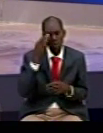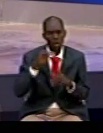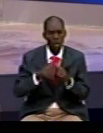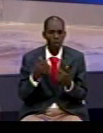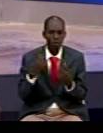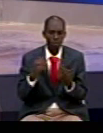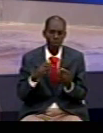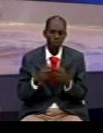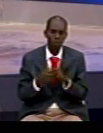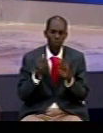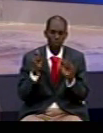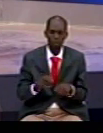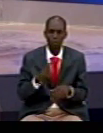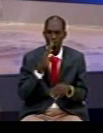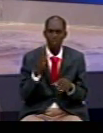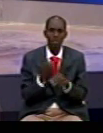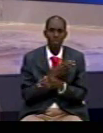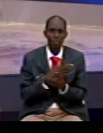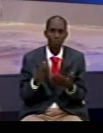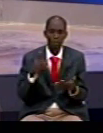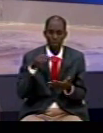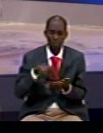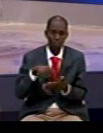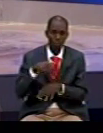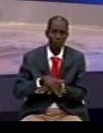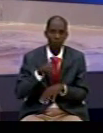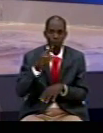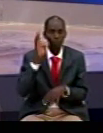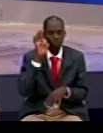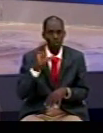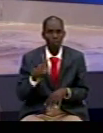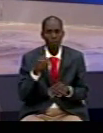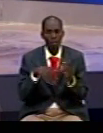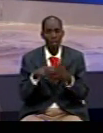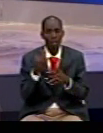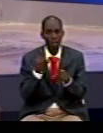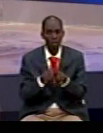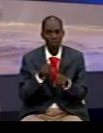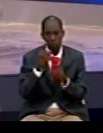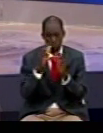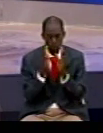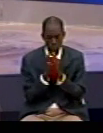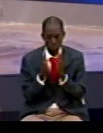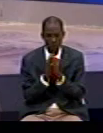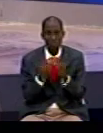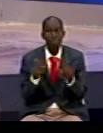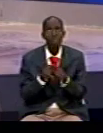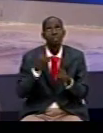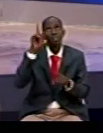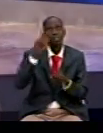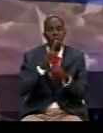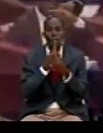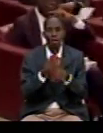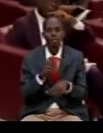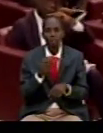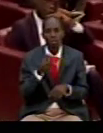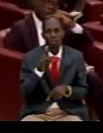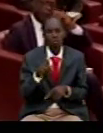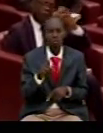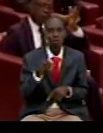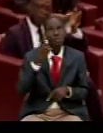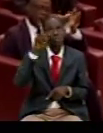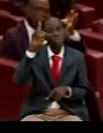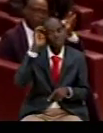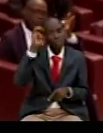away. And tonight, you'll discover while you are praying, while he answers you, he